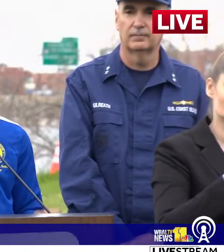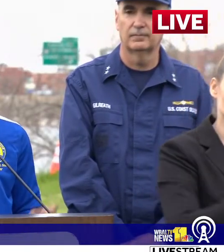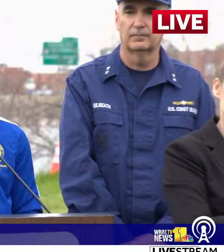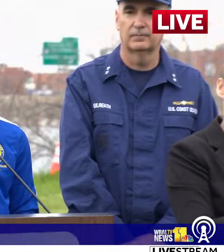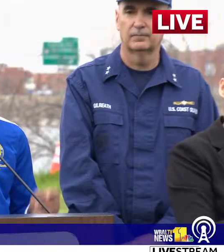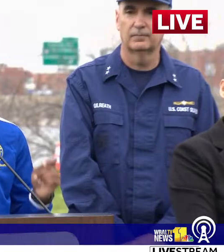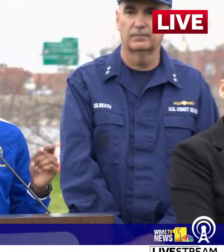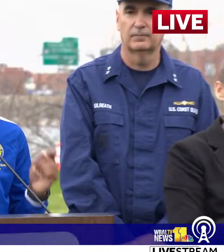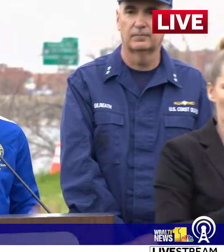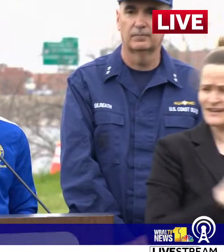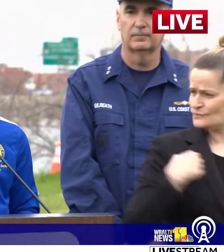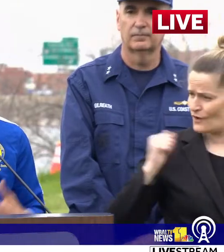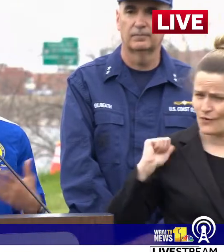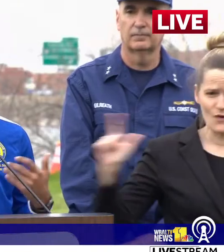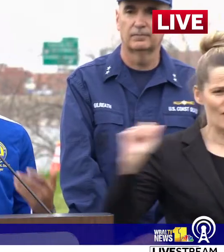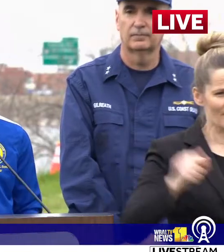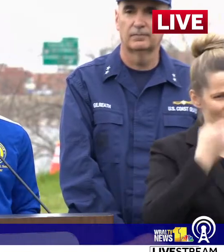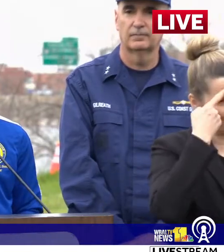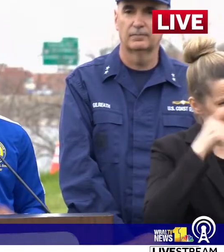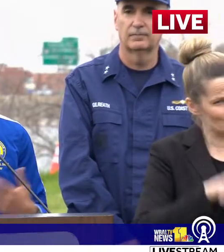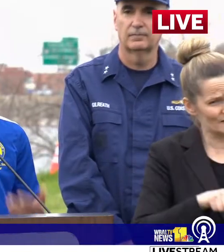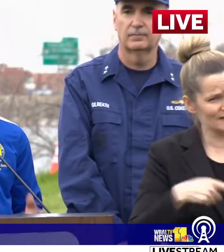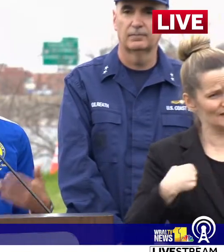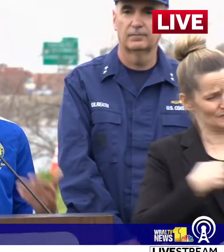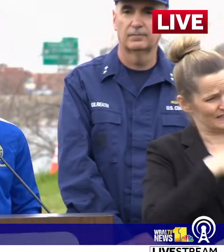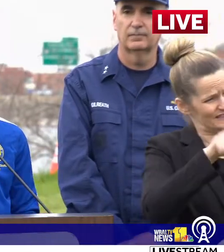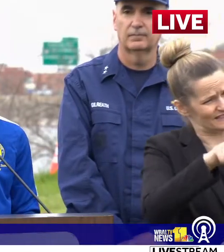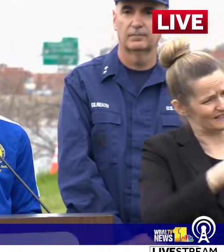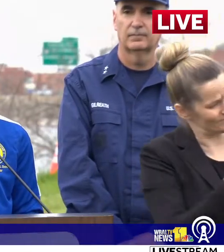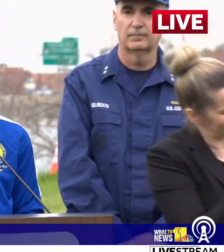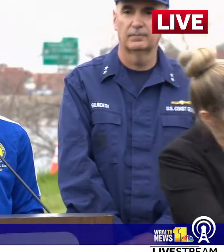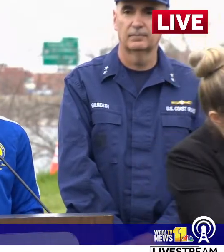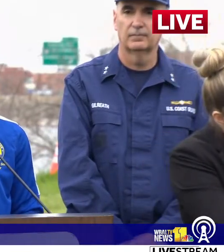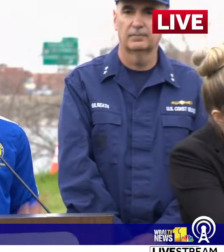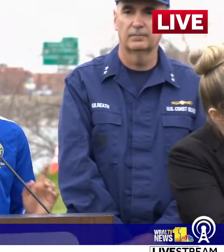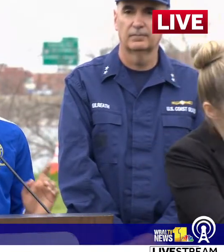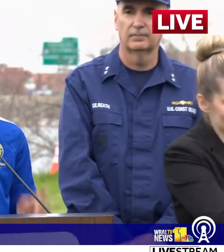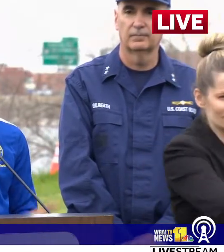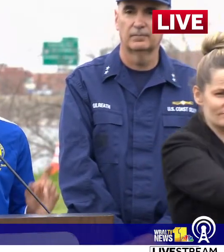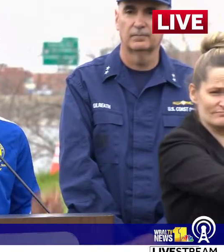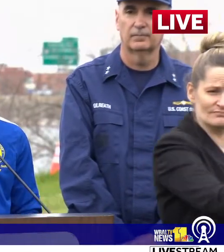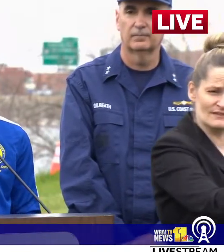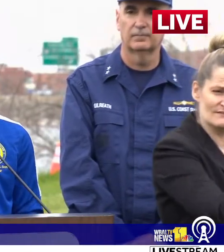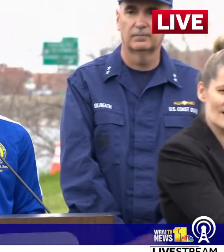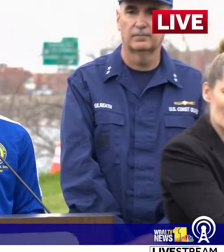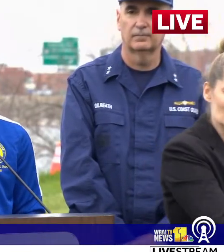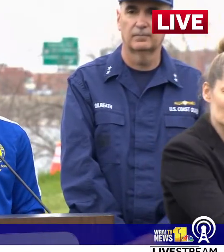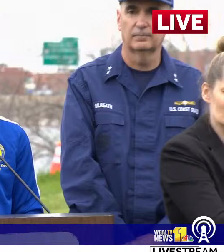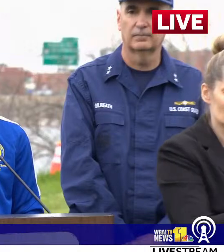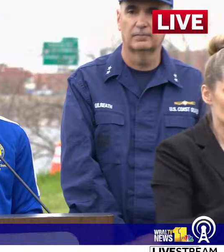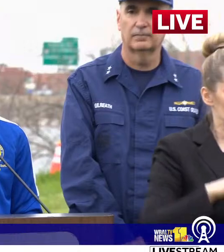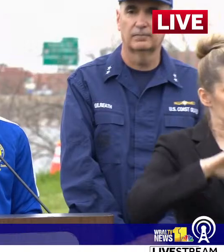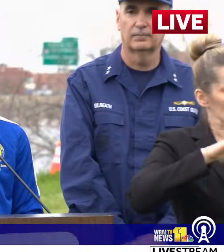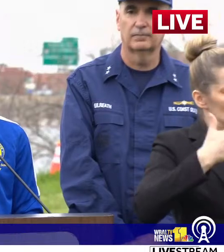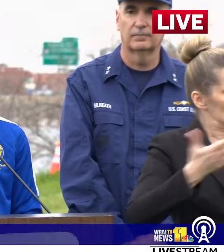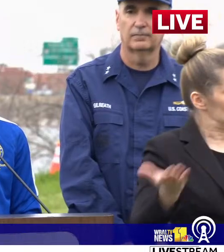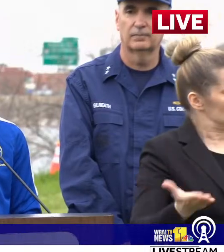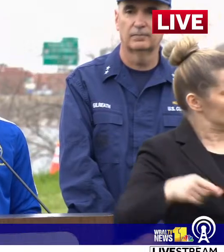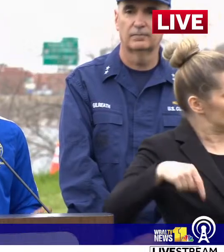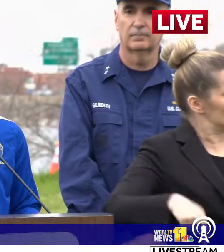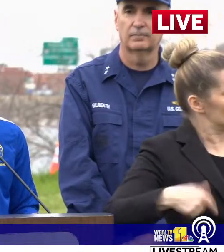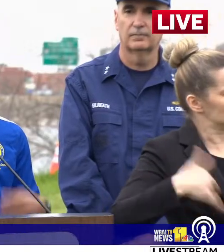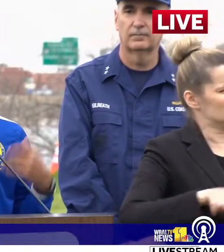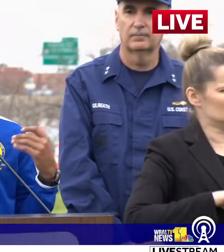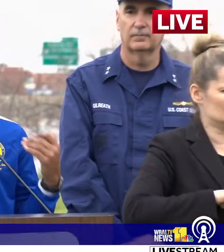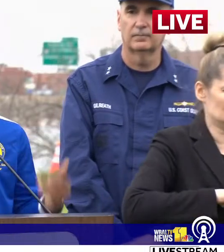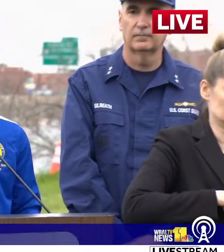will continue to wrap our arm around these families and our community who is still reeling. I remain grateful for every